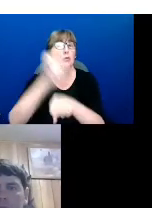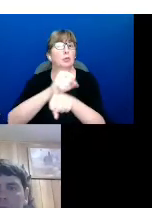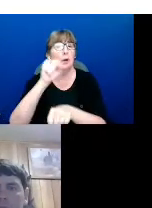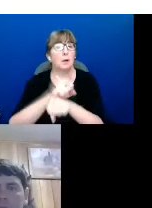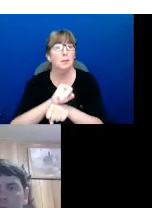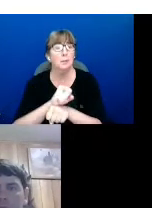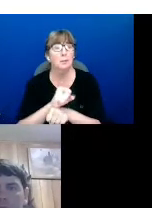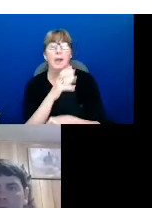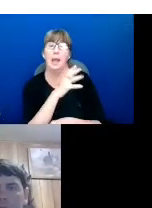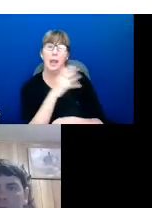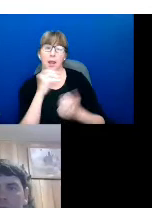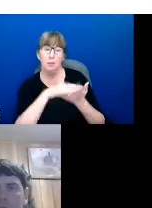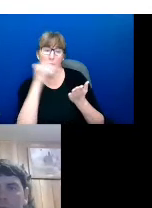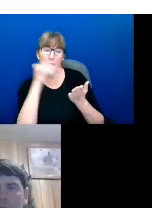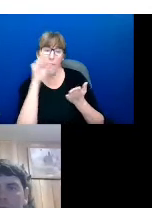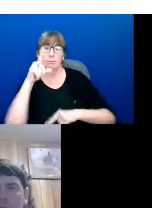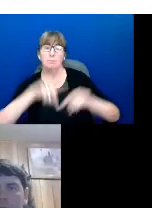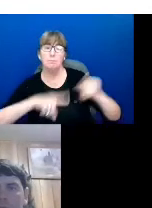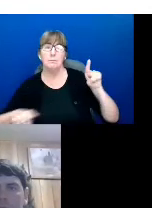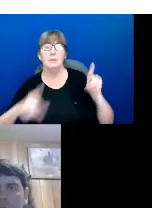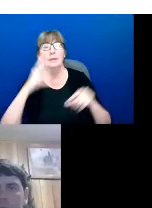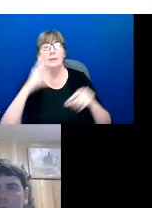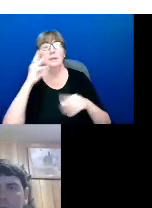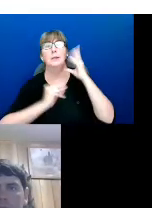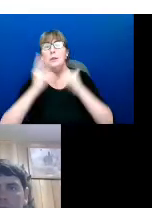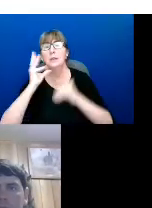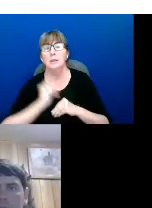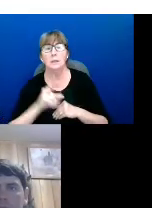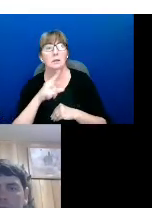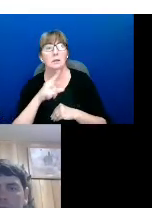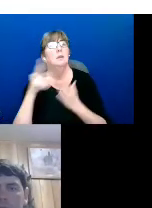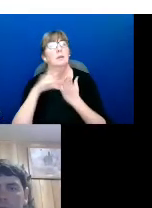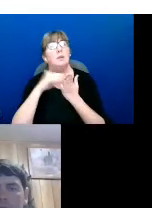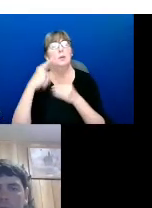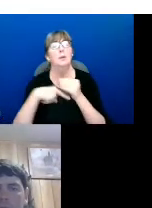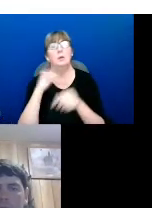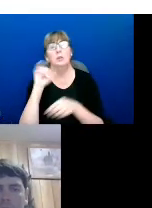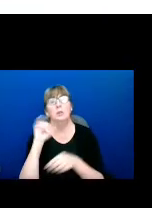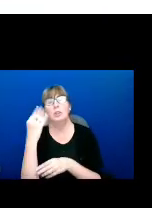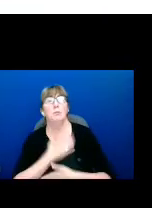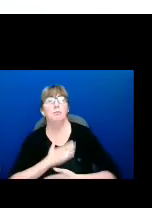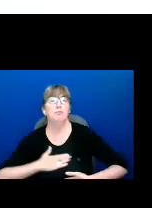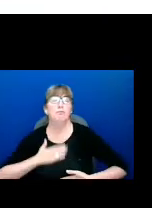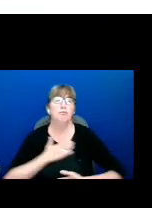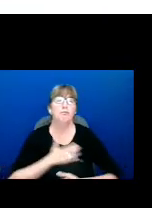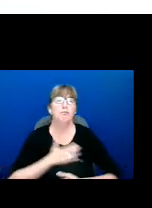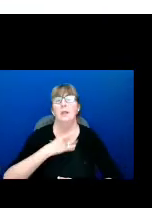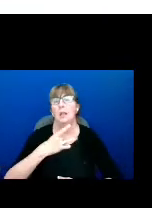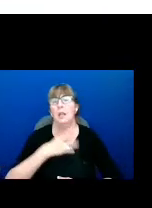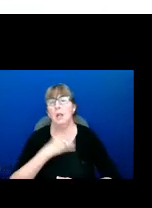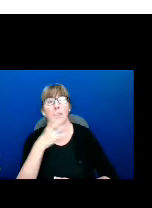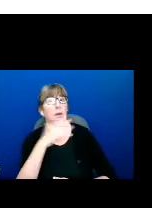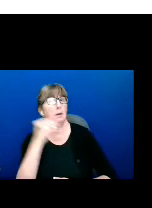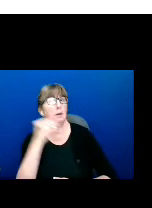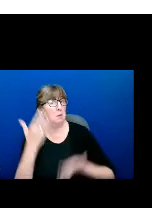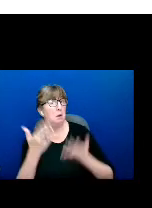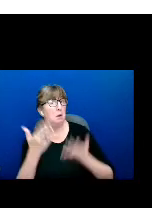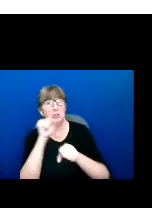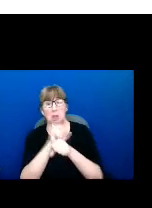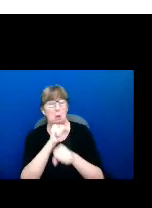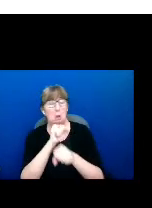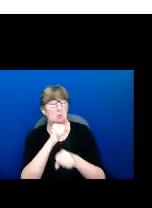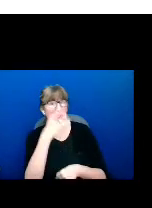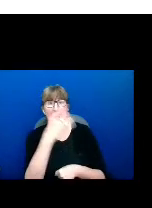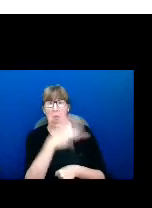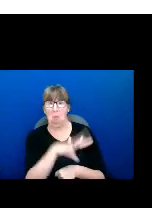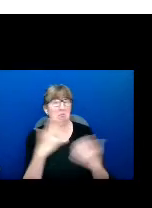through a variety of different experiences. They are learning about the jobs they'd like to do and probably the jobs that they don't want to do. The same